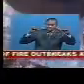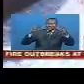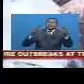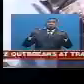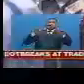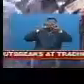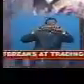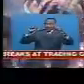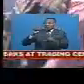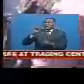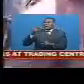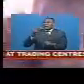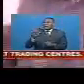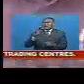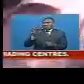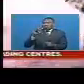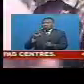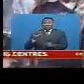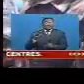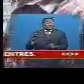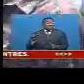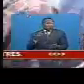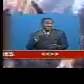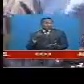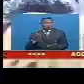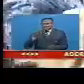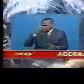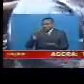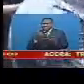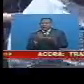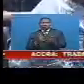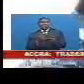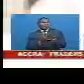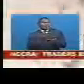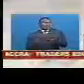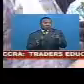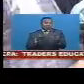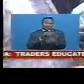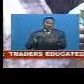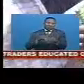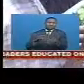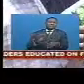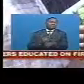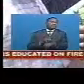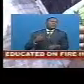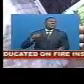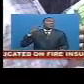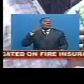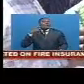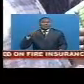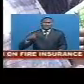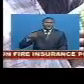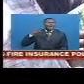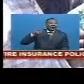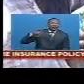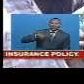GUTA, George Ofori, urged government to take the necessary action to help the traders back into business. We hear this from government officials,